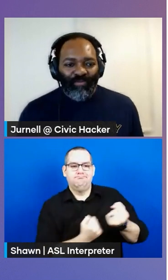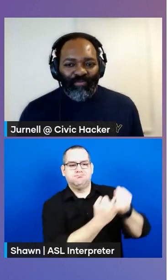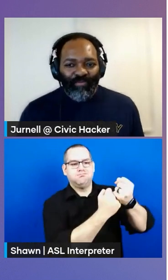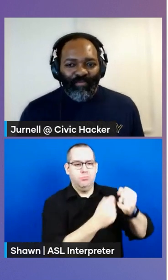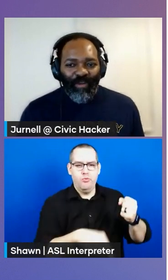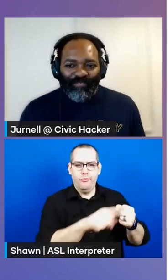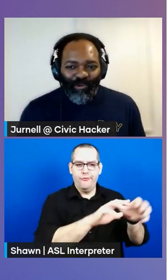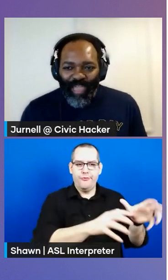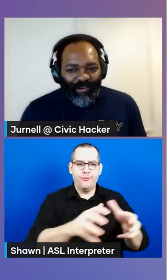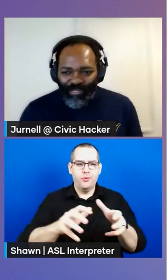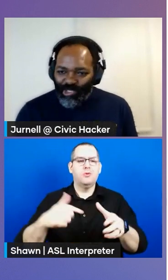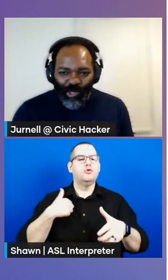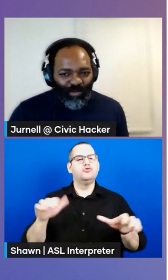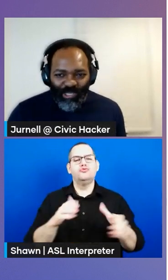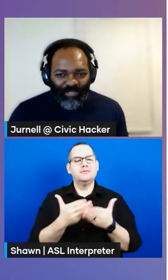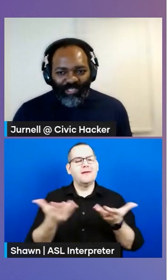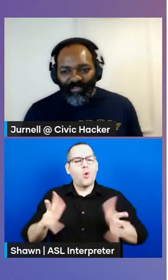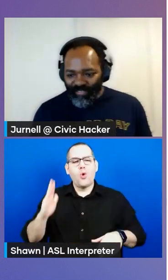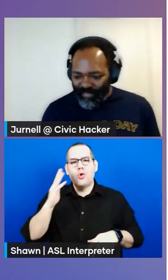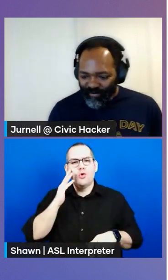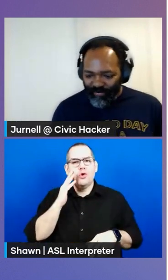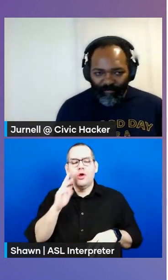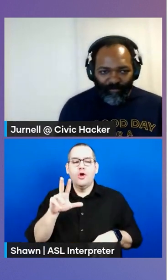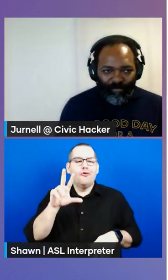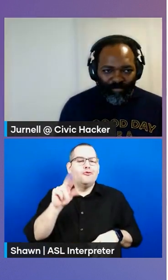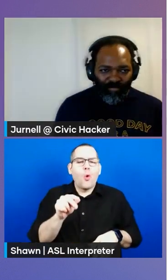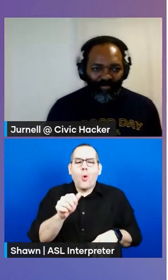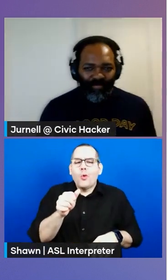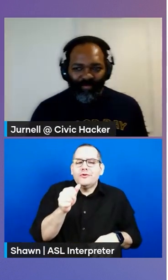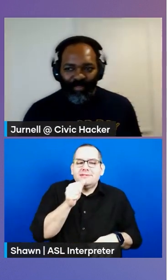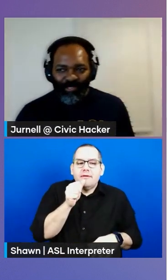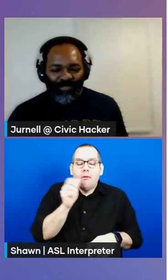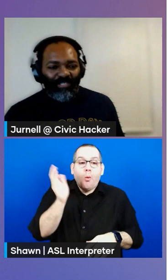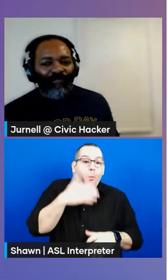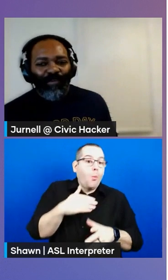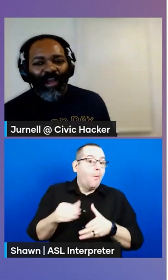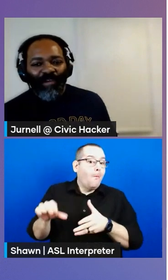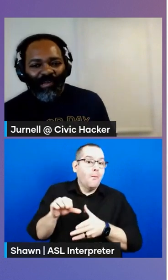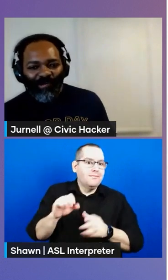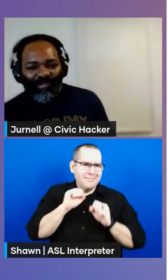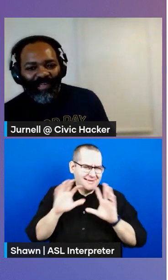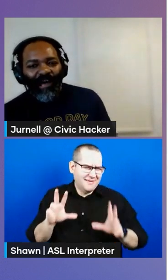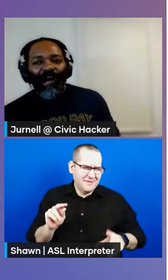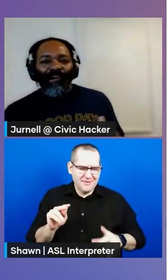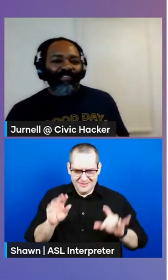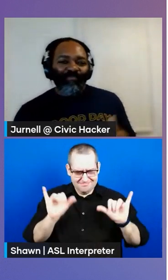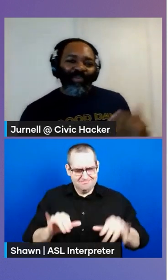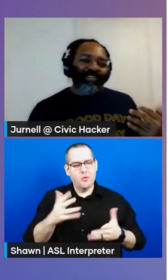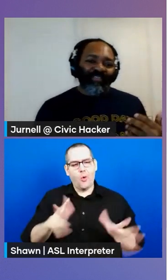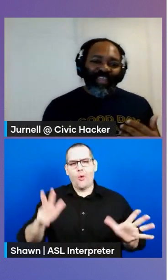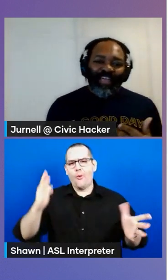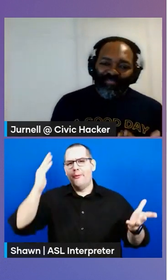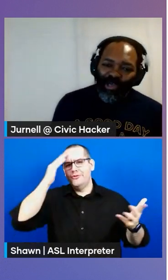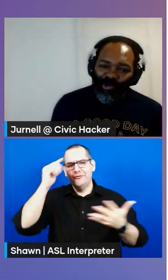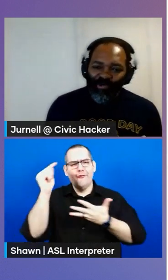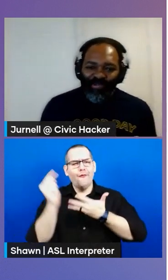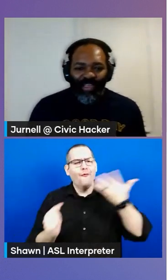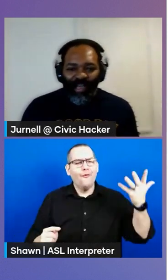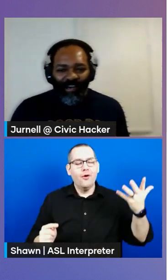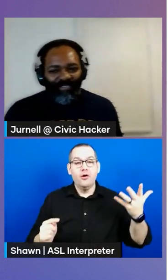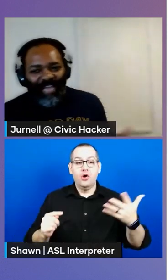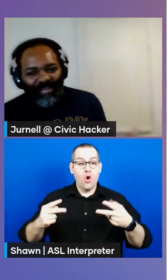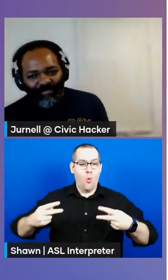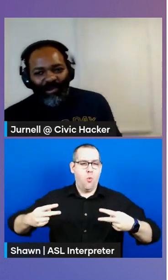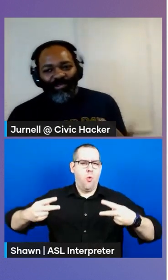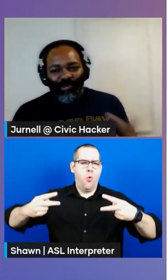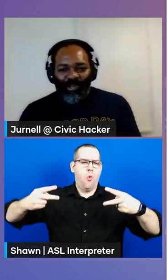know, right? We're not going to just no secret sauces here. So stuff we already know. All of the billions of lines of code,